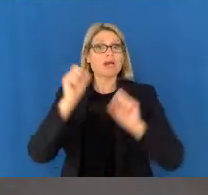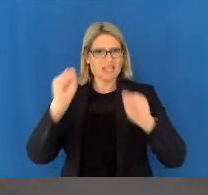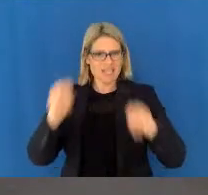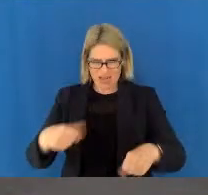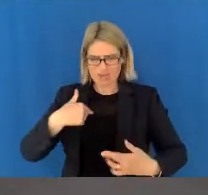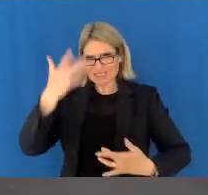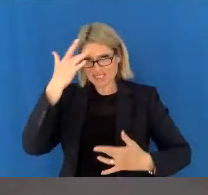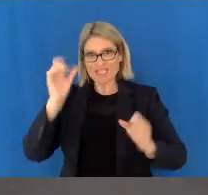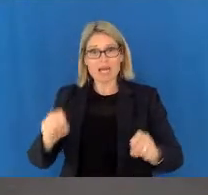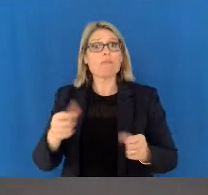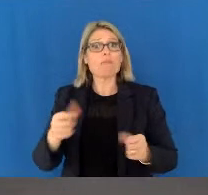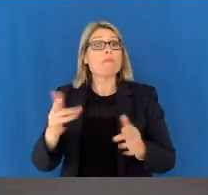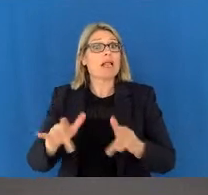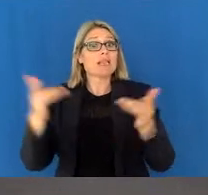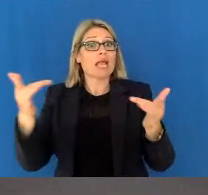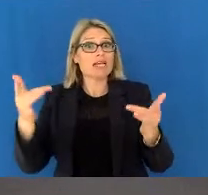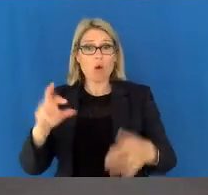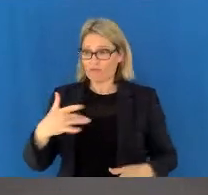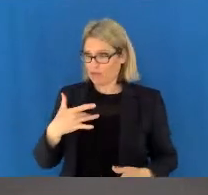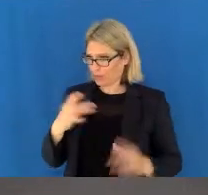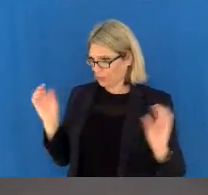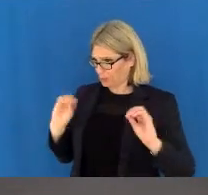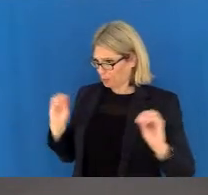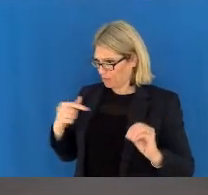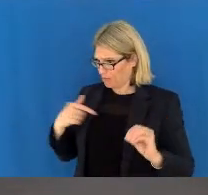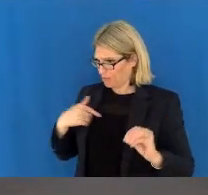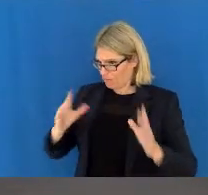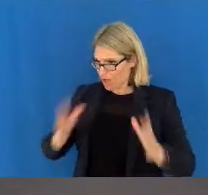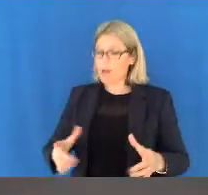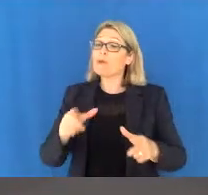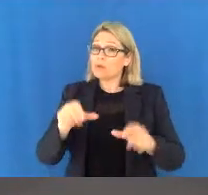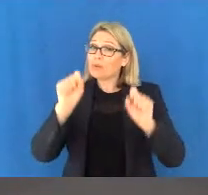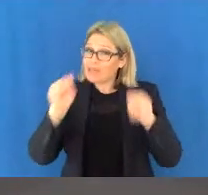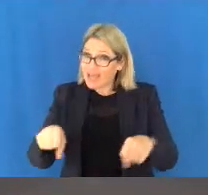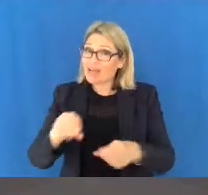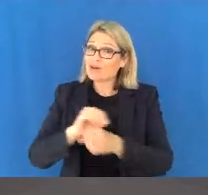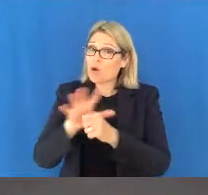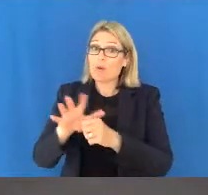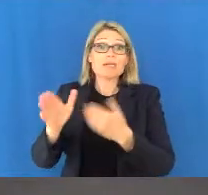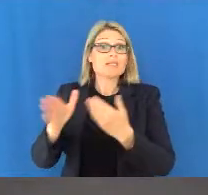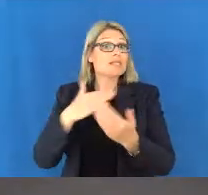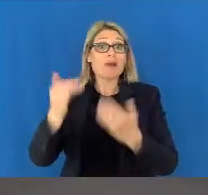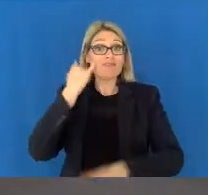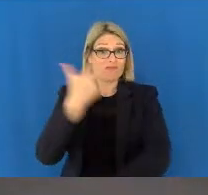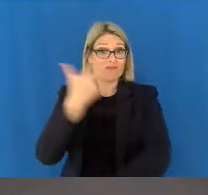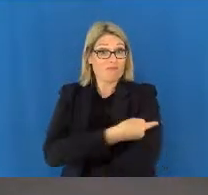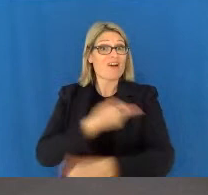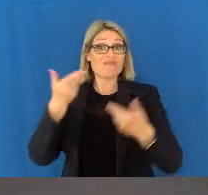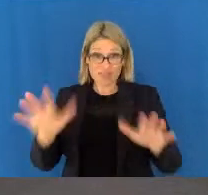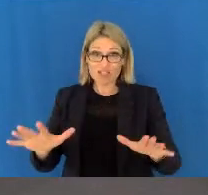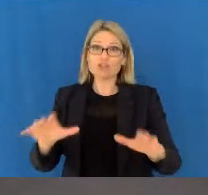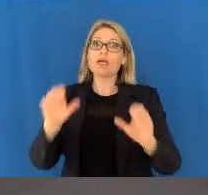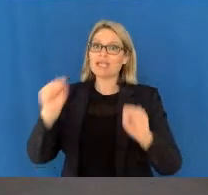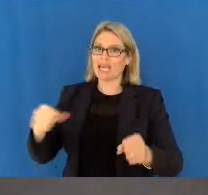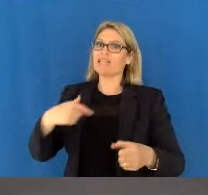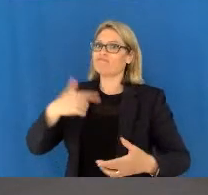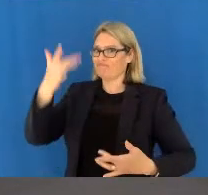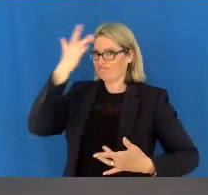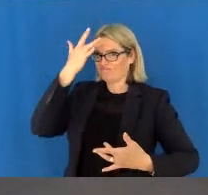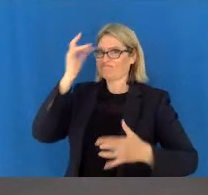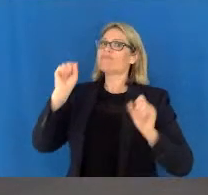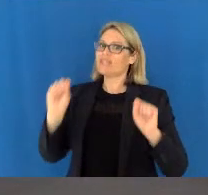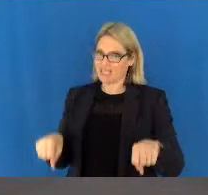can be mild, they can be asymptomatic, but you can still get COVID if you've been vaccinated. And again, you can